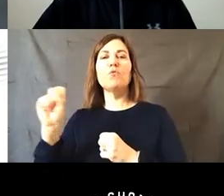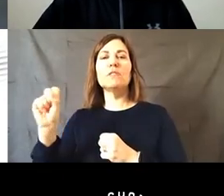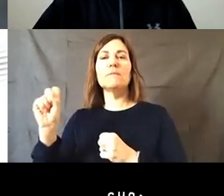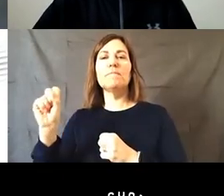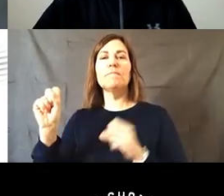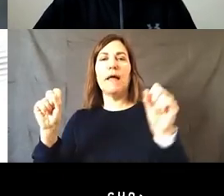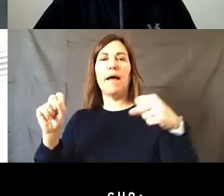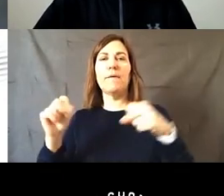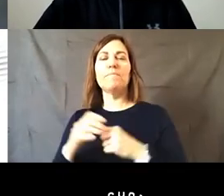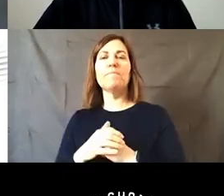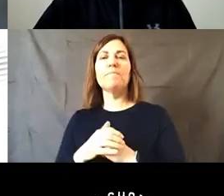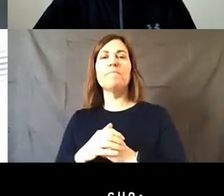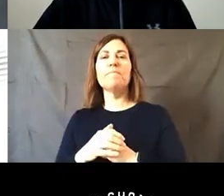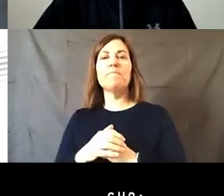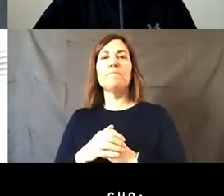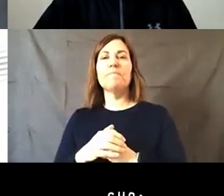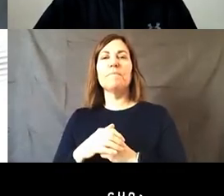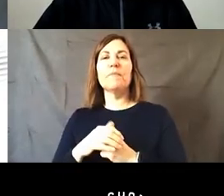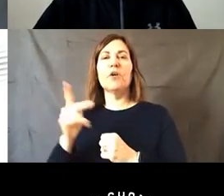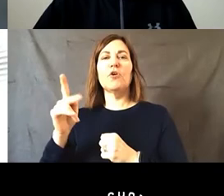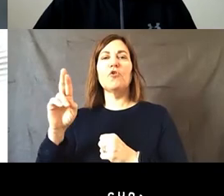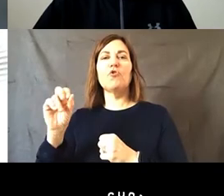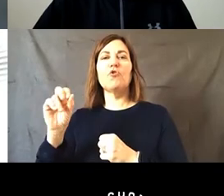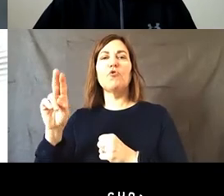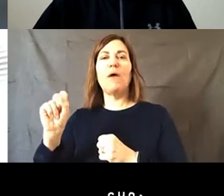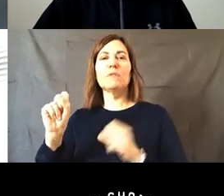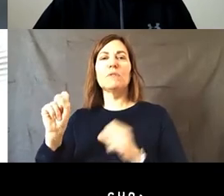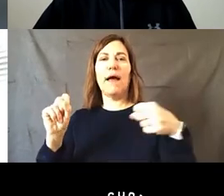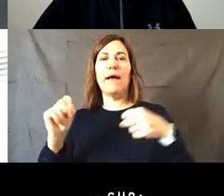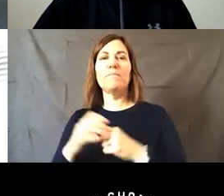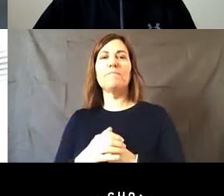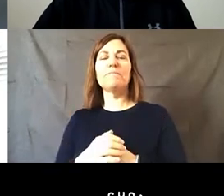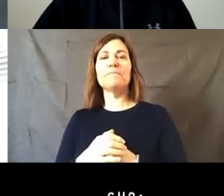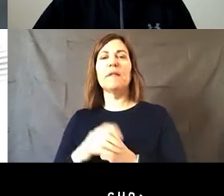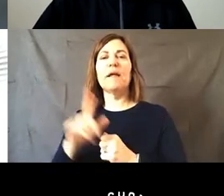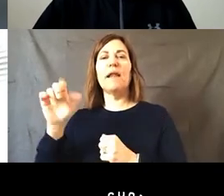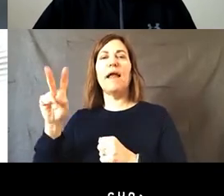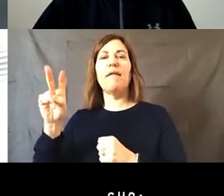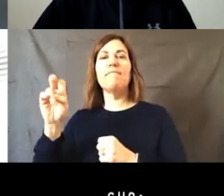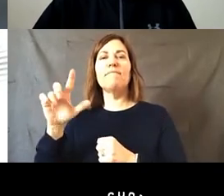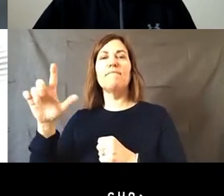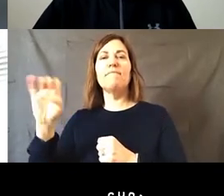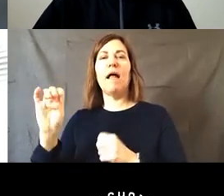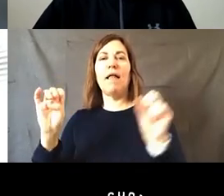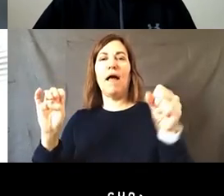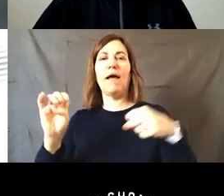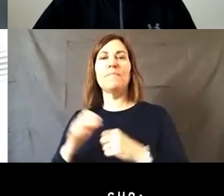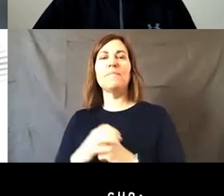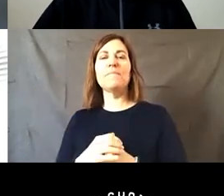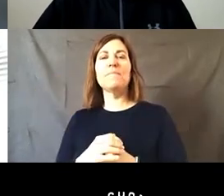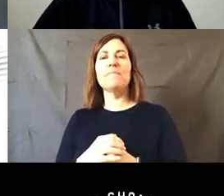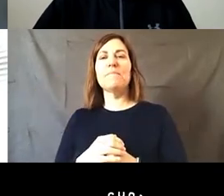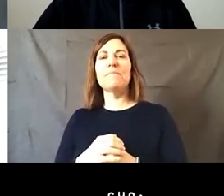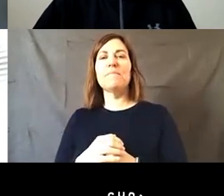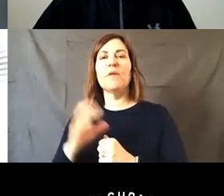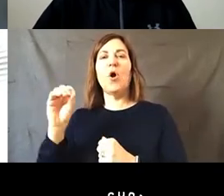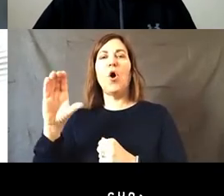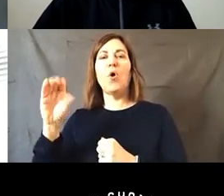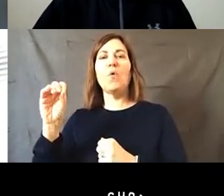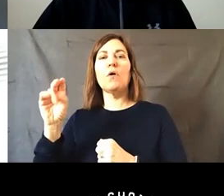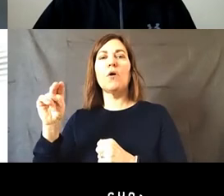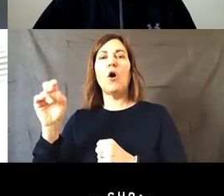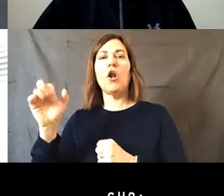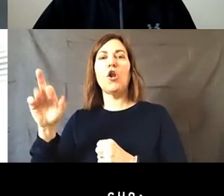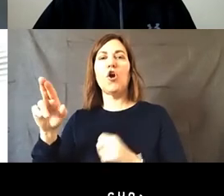Aye. Mr. Krause. Aye. Mr. Lavelle. Aye. Mr. O'Connor.